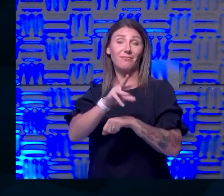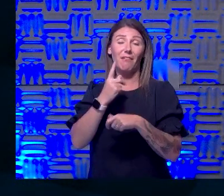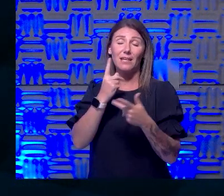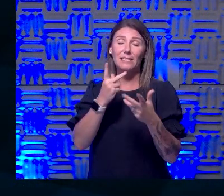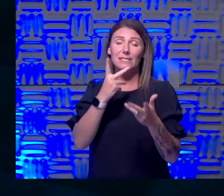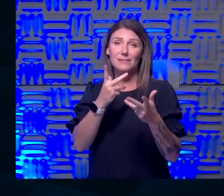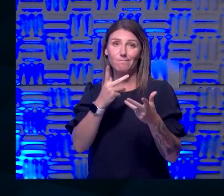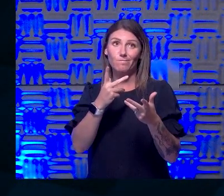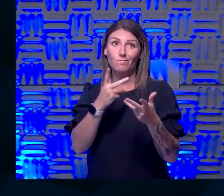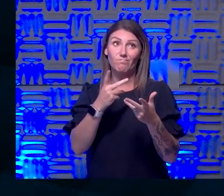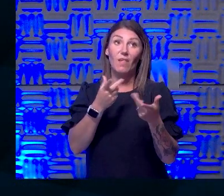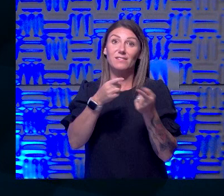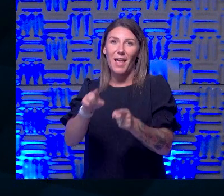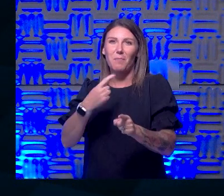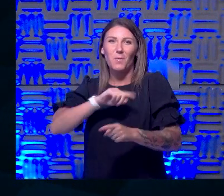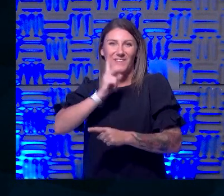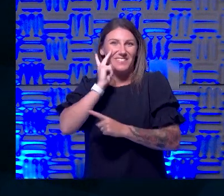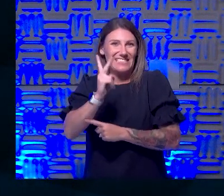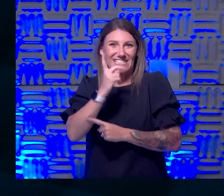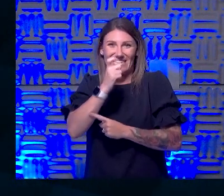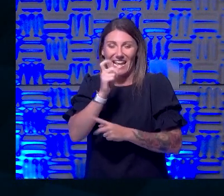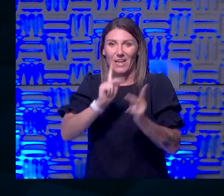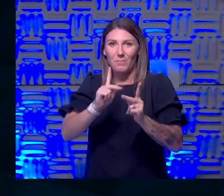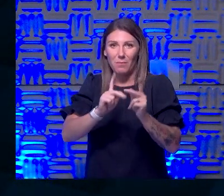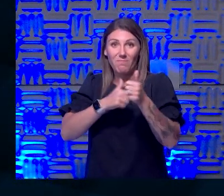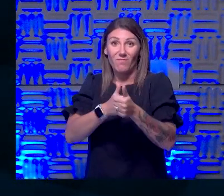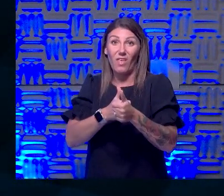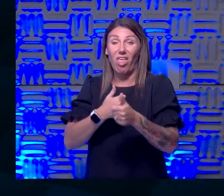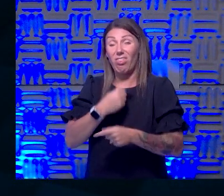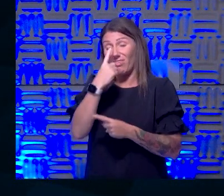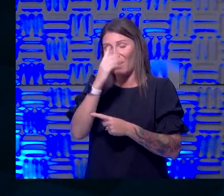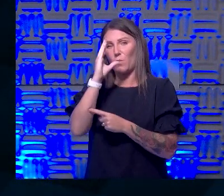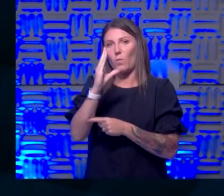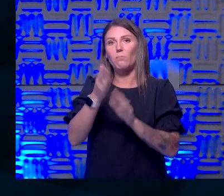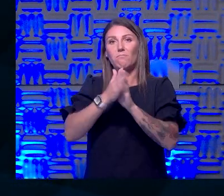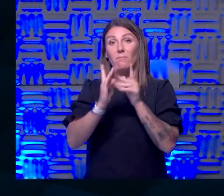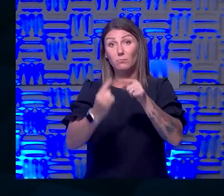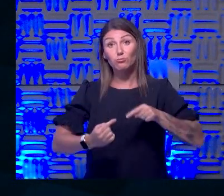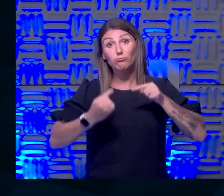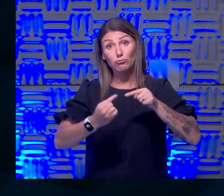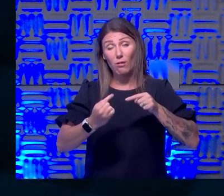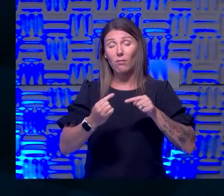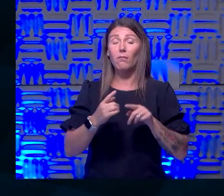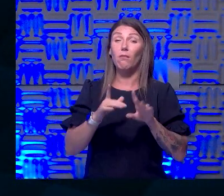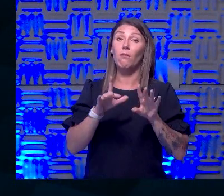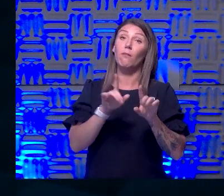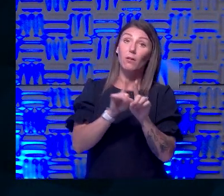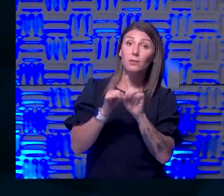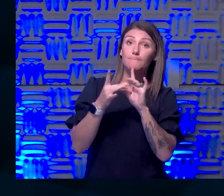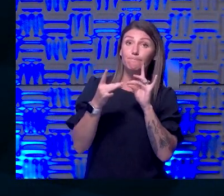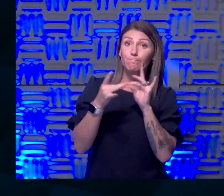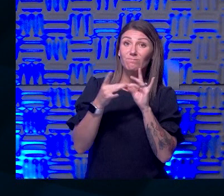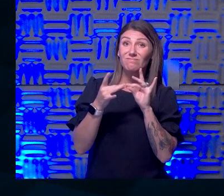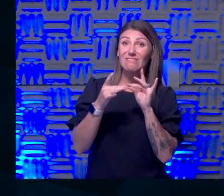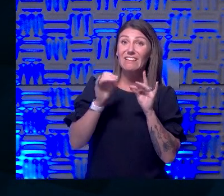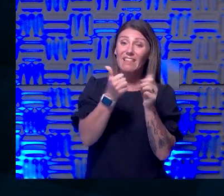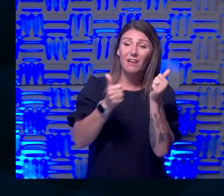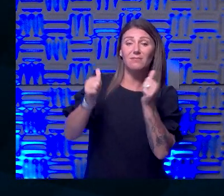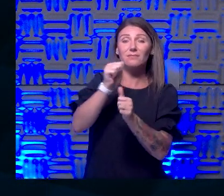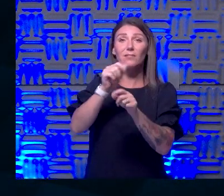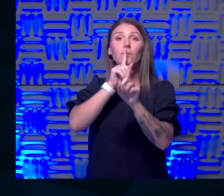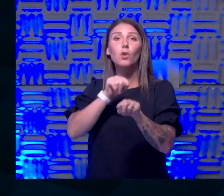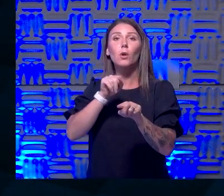that. And I think it'll be a real struggle, quite honestly. I will also comment that the executive order has to go through an